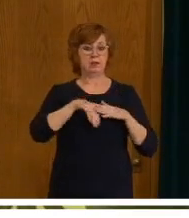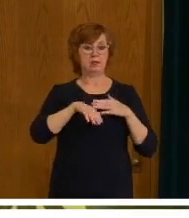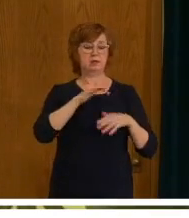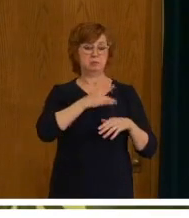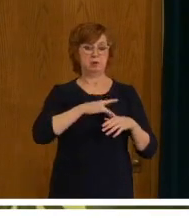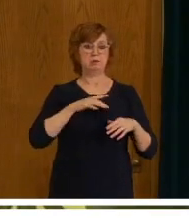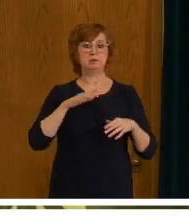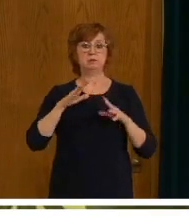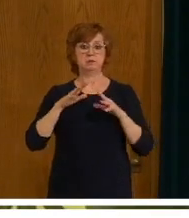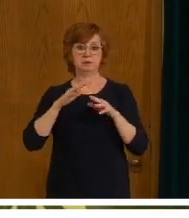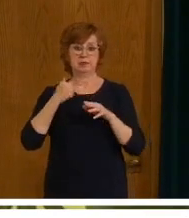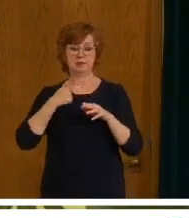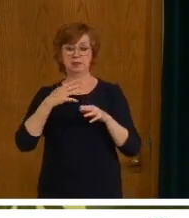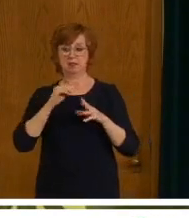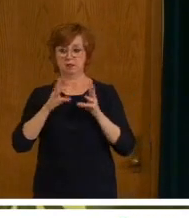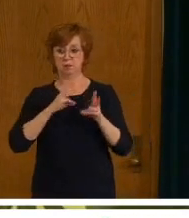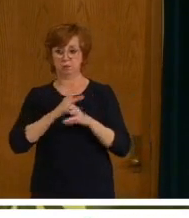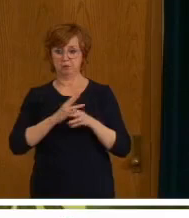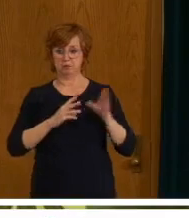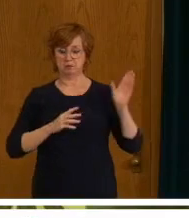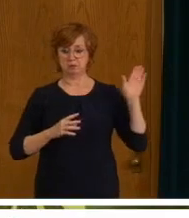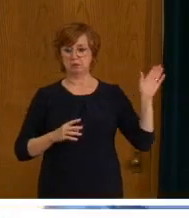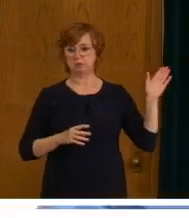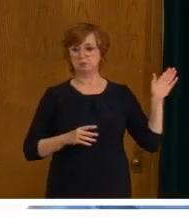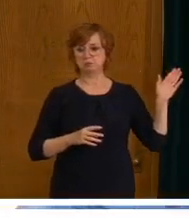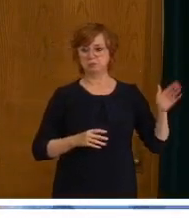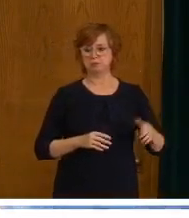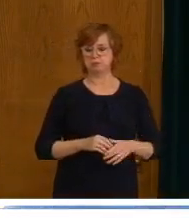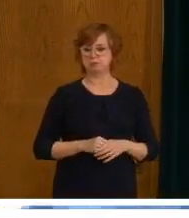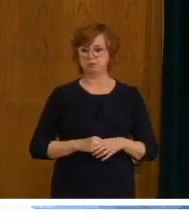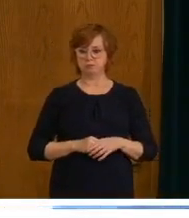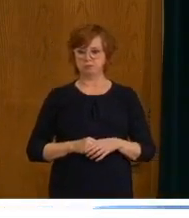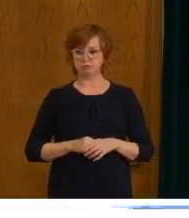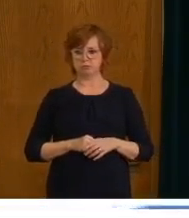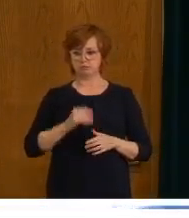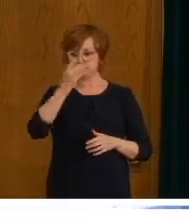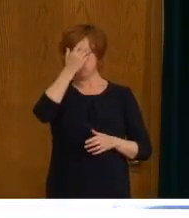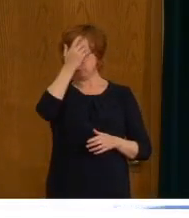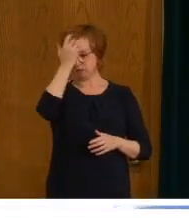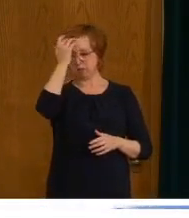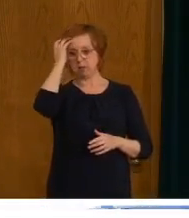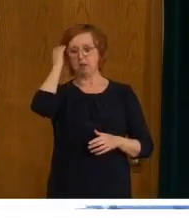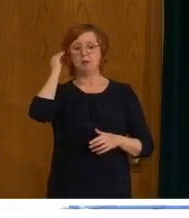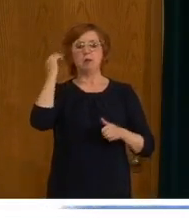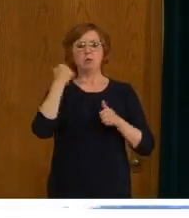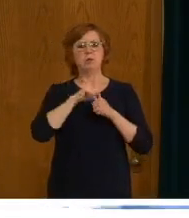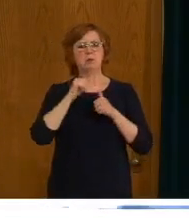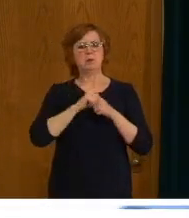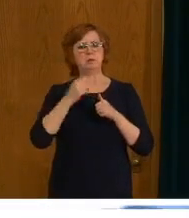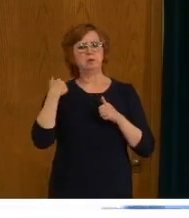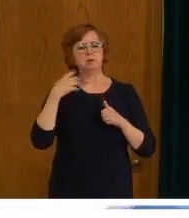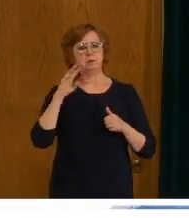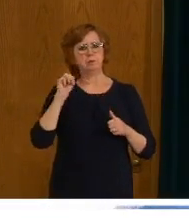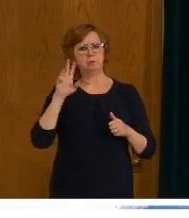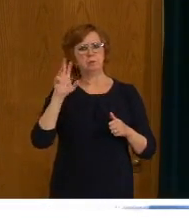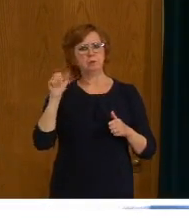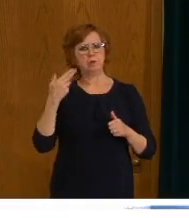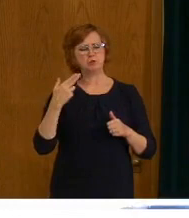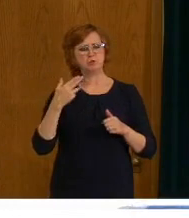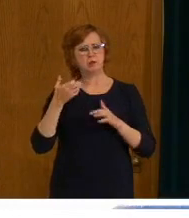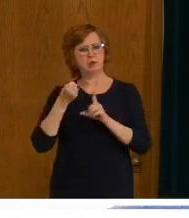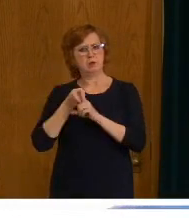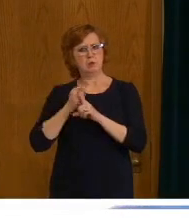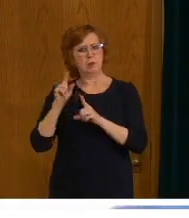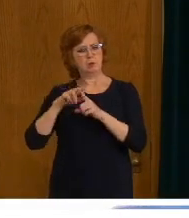world. Dr. Shahab? Add a few details. So, what we saw in Regina in March was very challenging